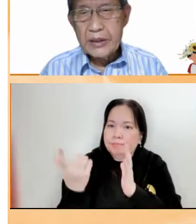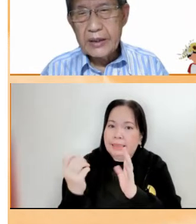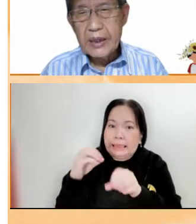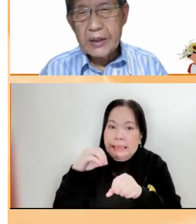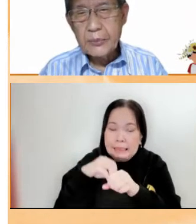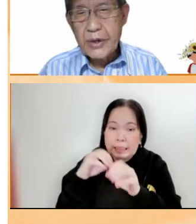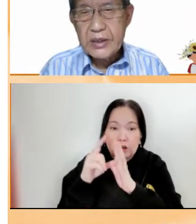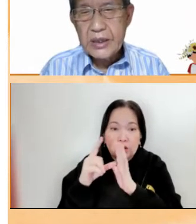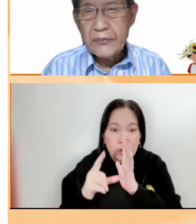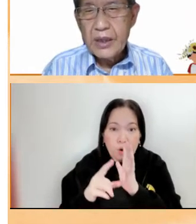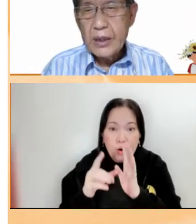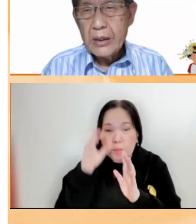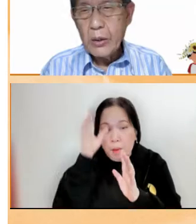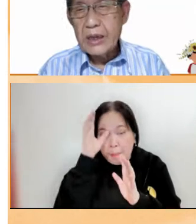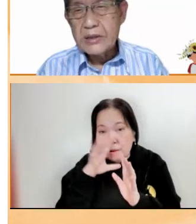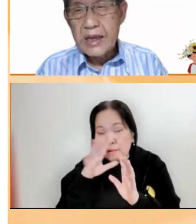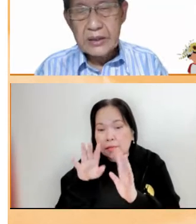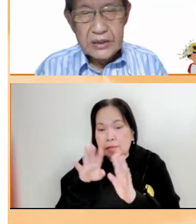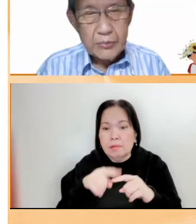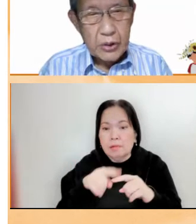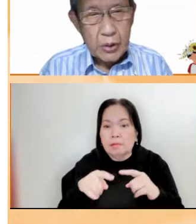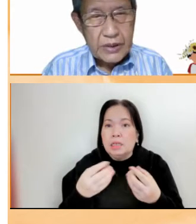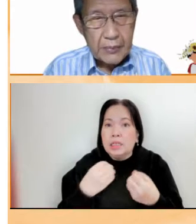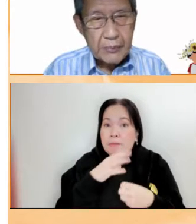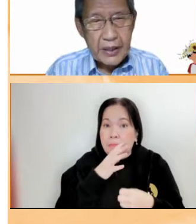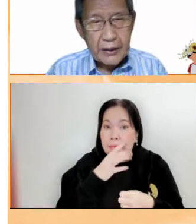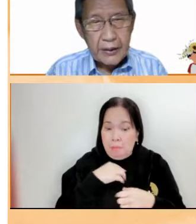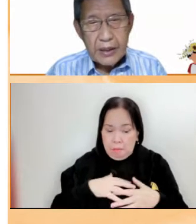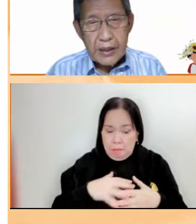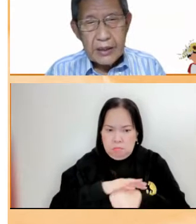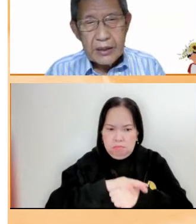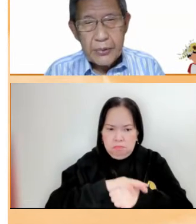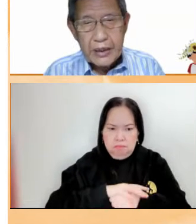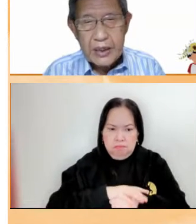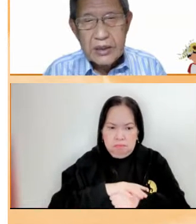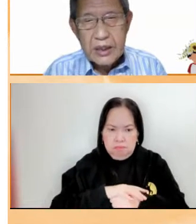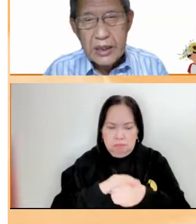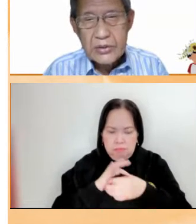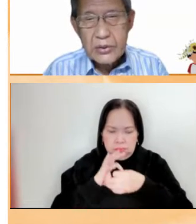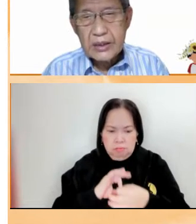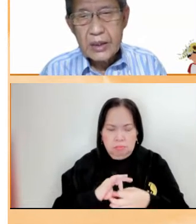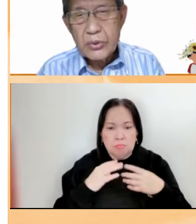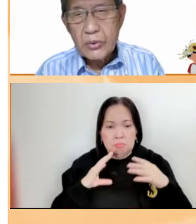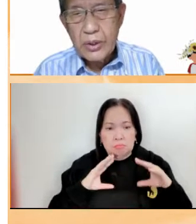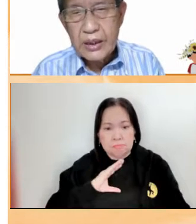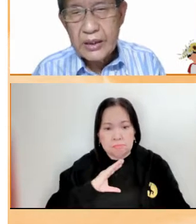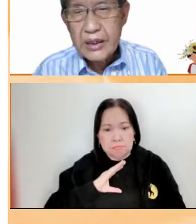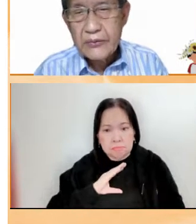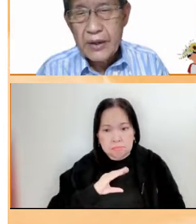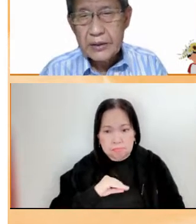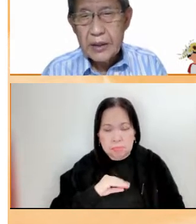higher maternal depressive or anxiety symptoms appear. And the pregnancy associated with